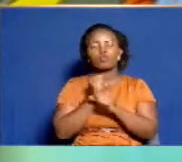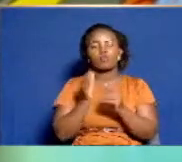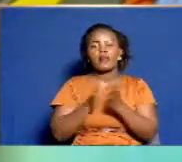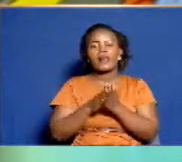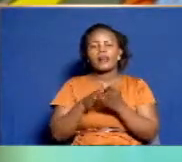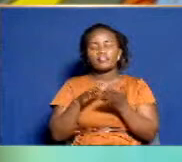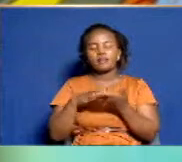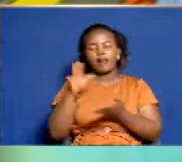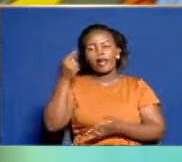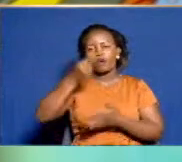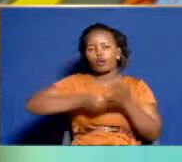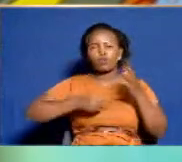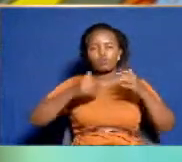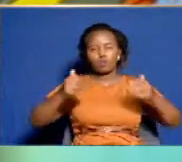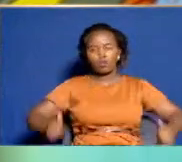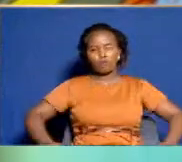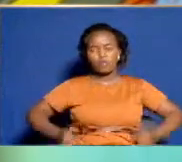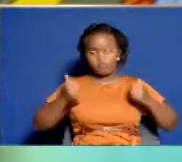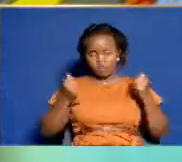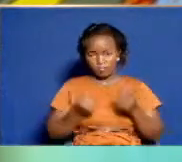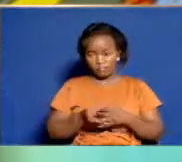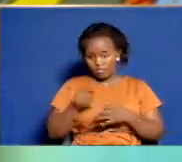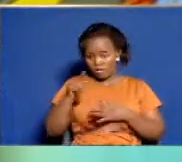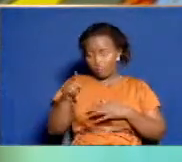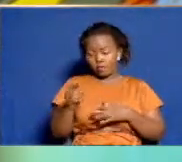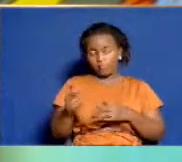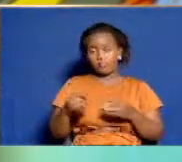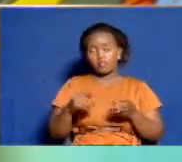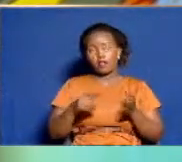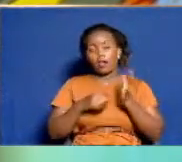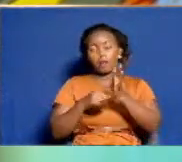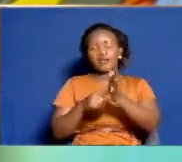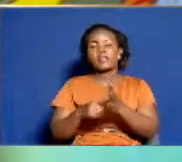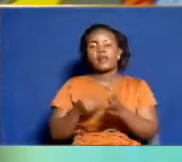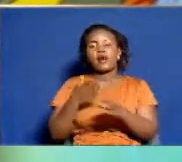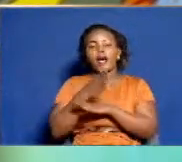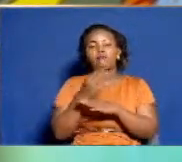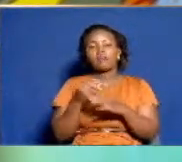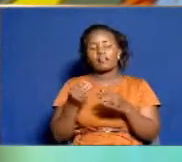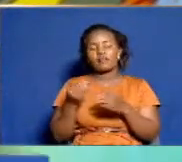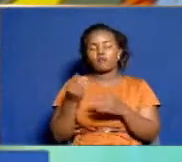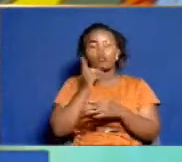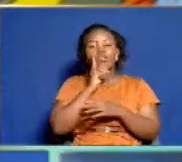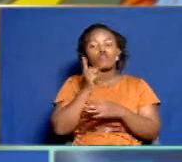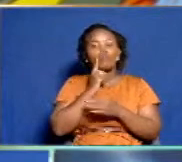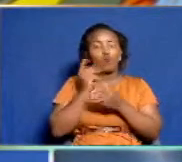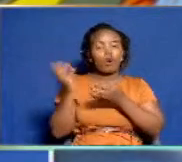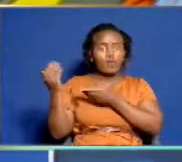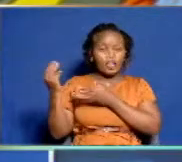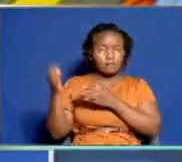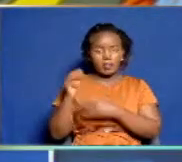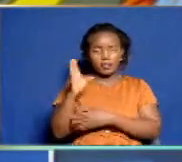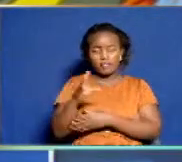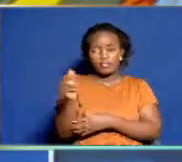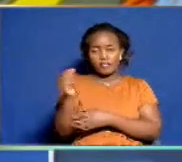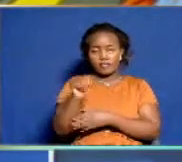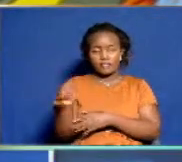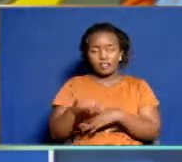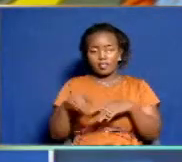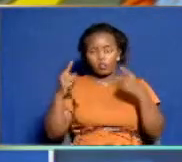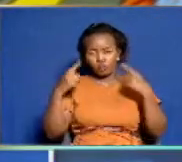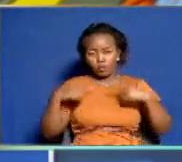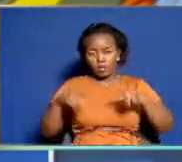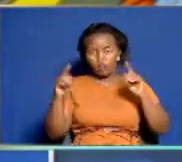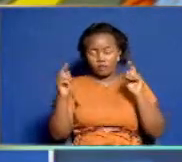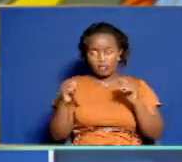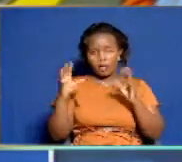Their remarks comes hours before National Treasury Cabinet Secretary Ukur Yatani presents the 3.66 trillion